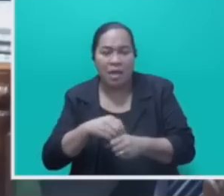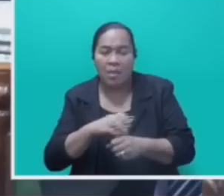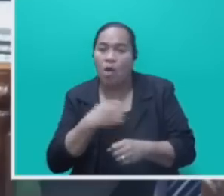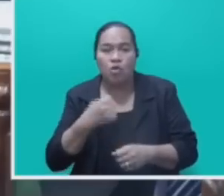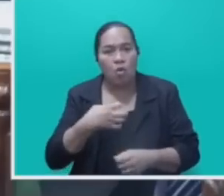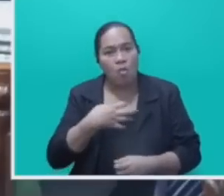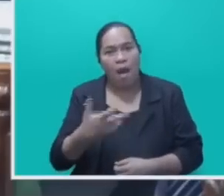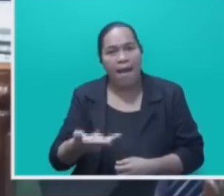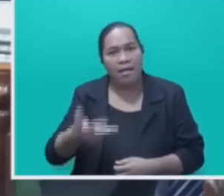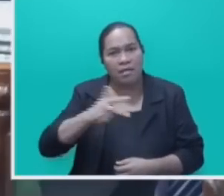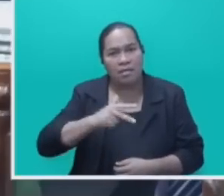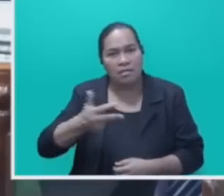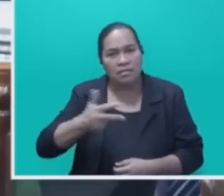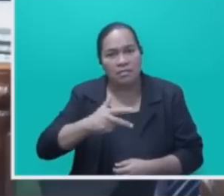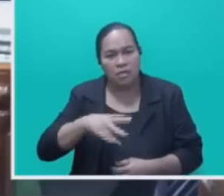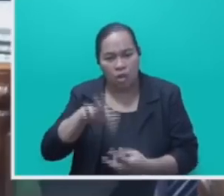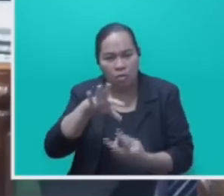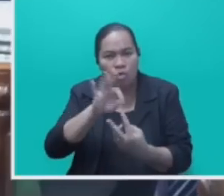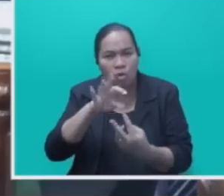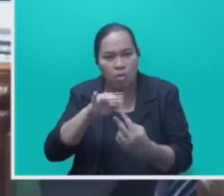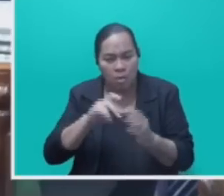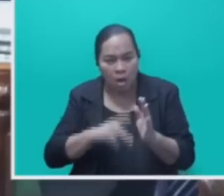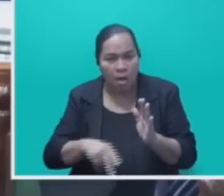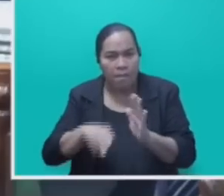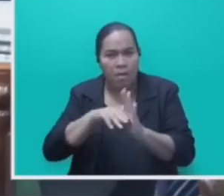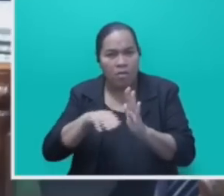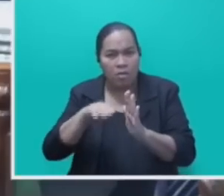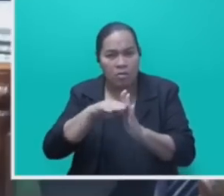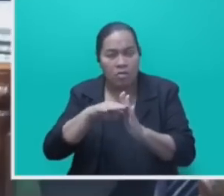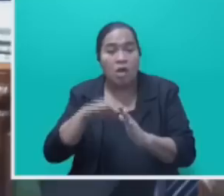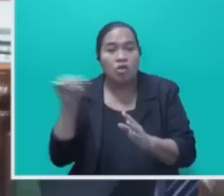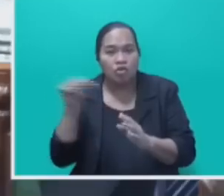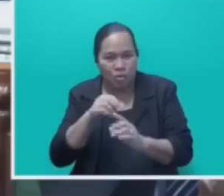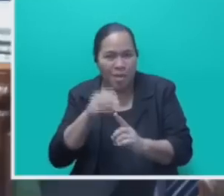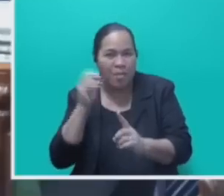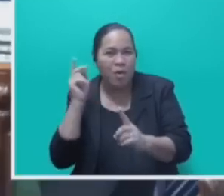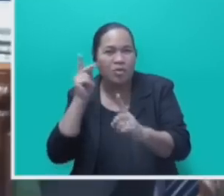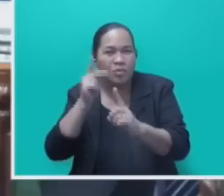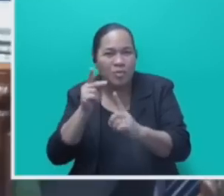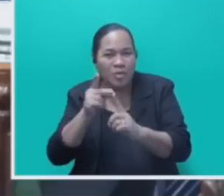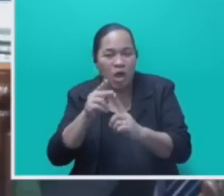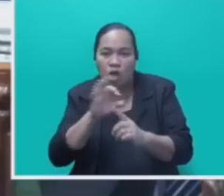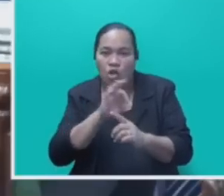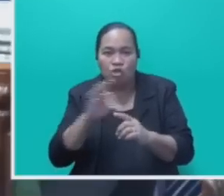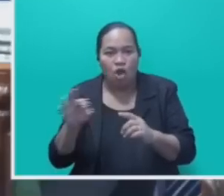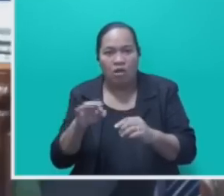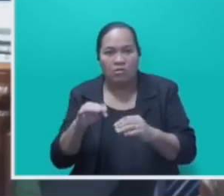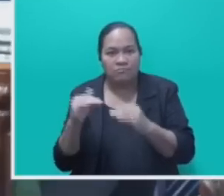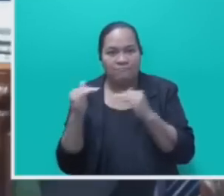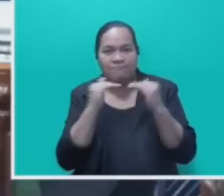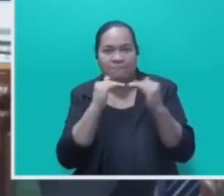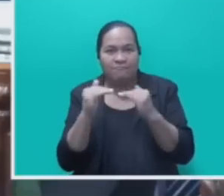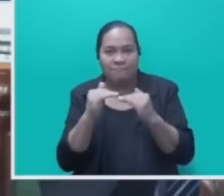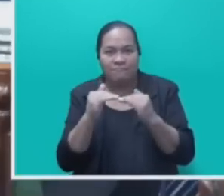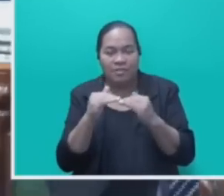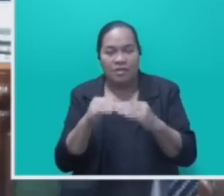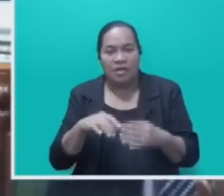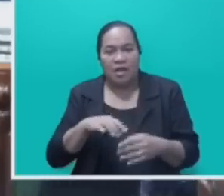recruited, appointed, or promoted on objectivity, impartiality, and fair